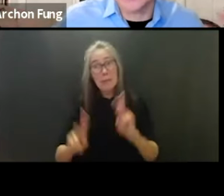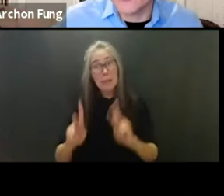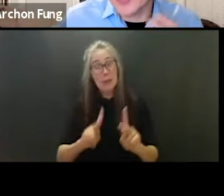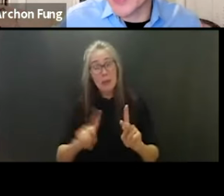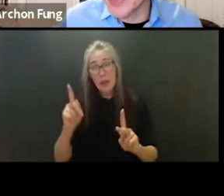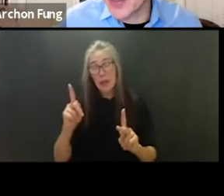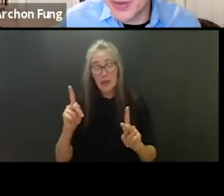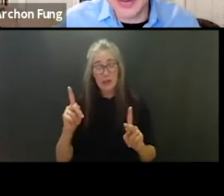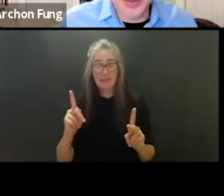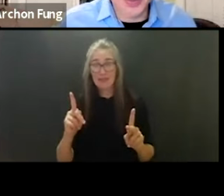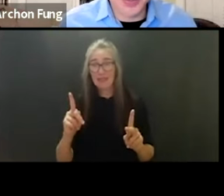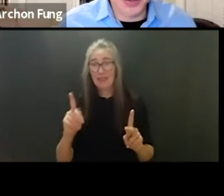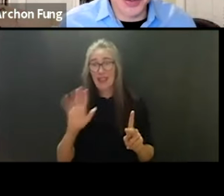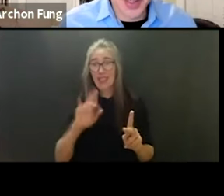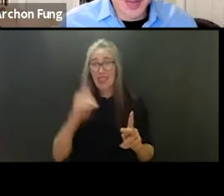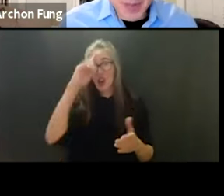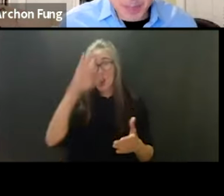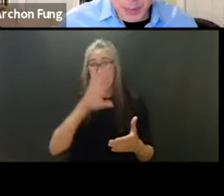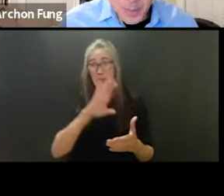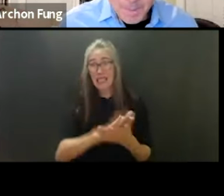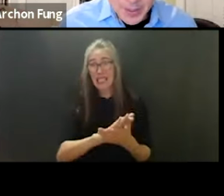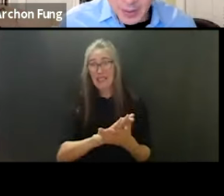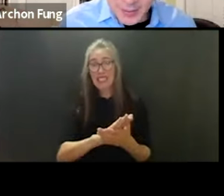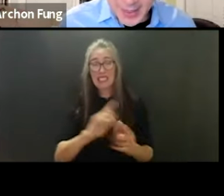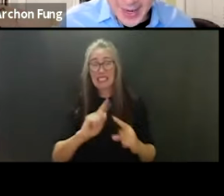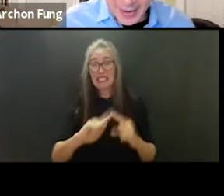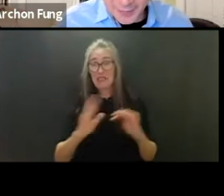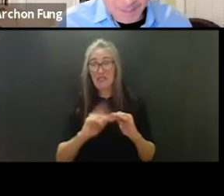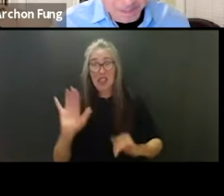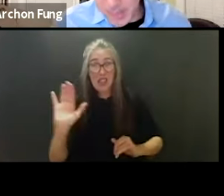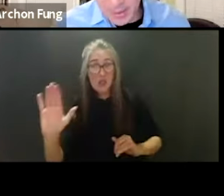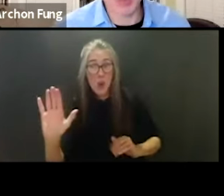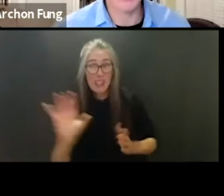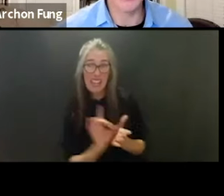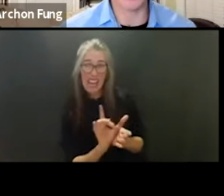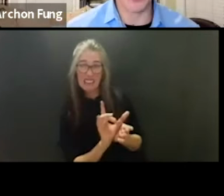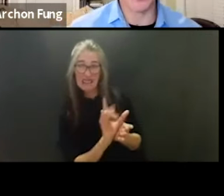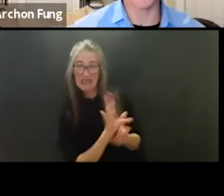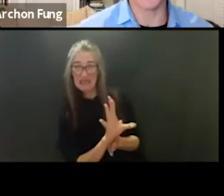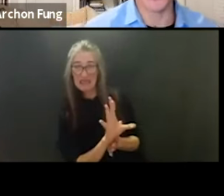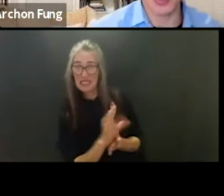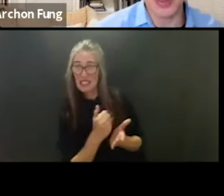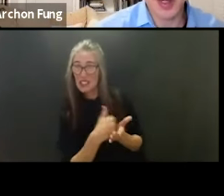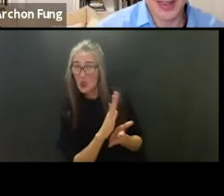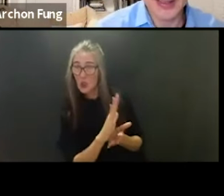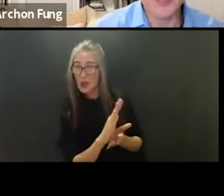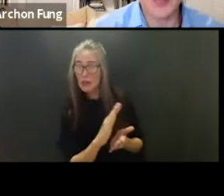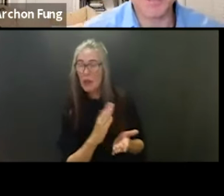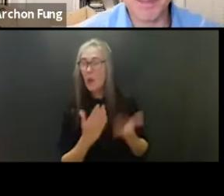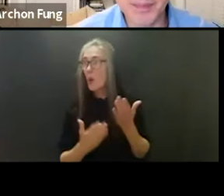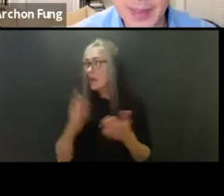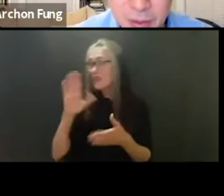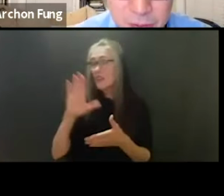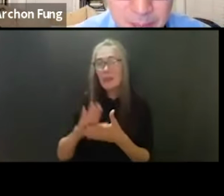reality and it's very difficult to exclude people because they have beliefs that are very different from yours, and